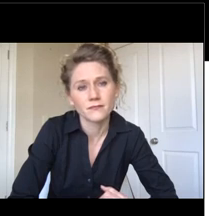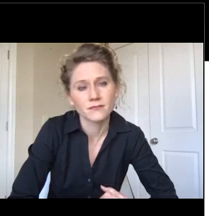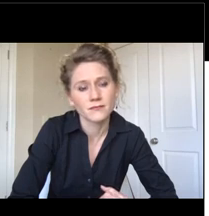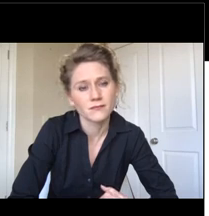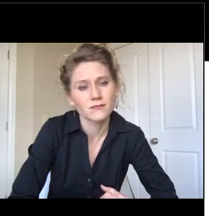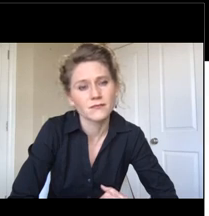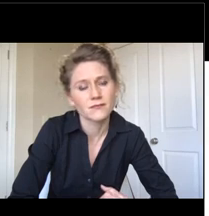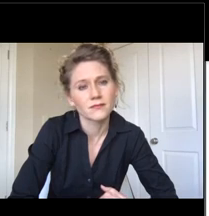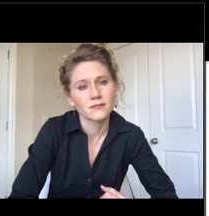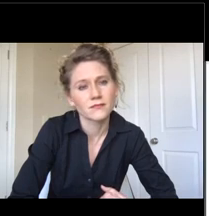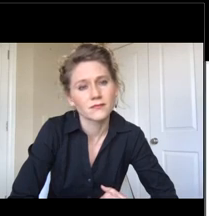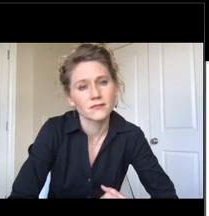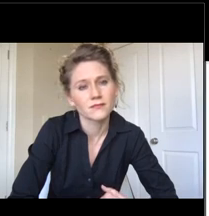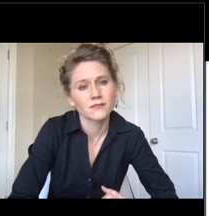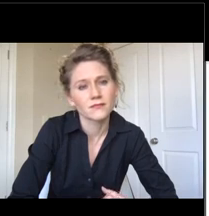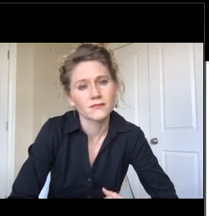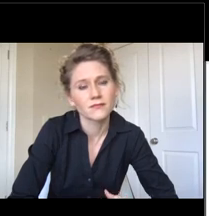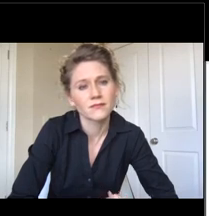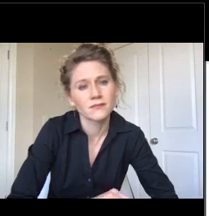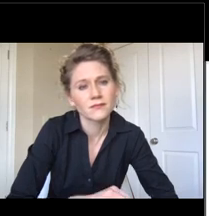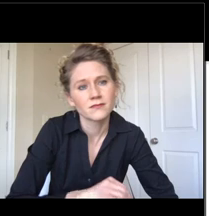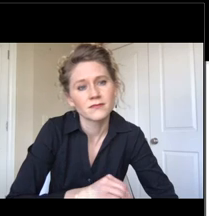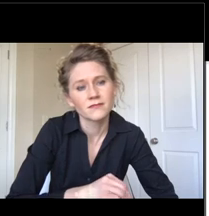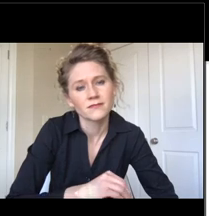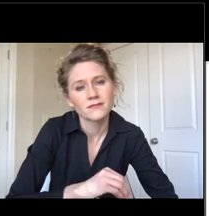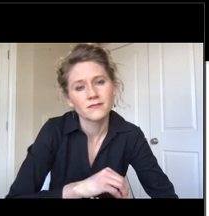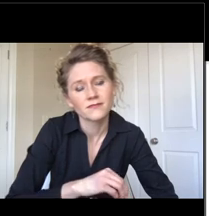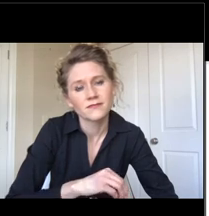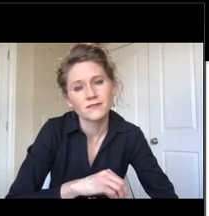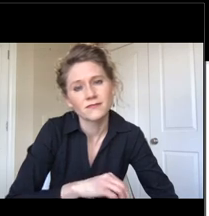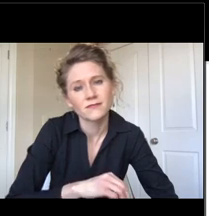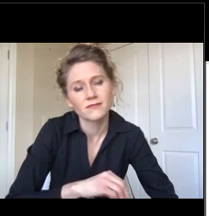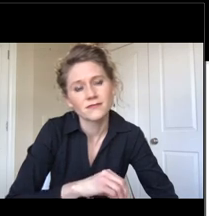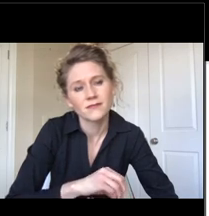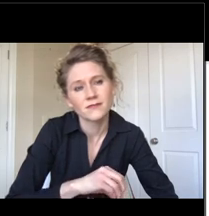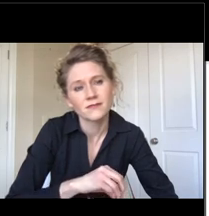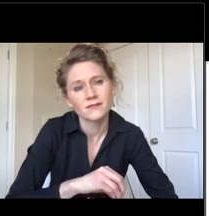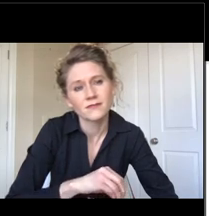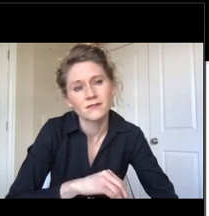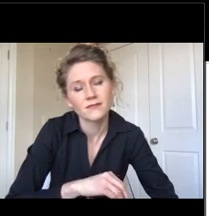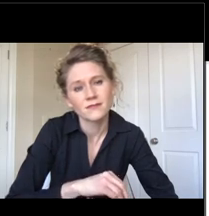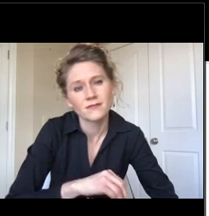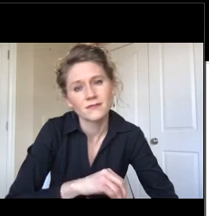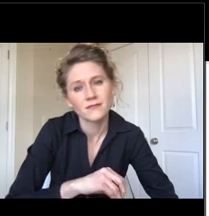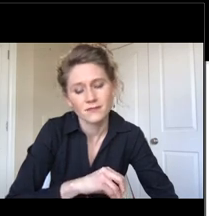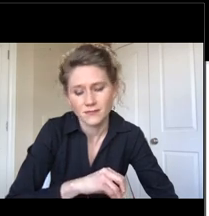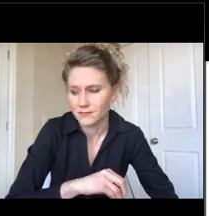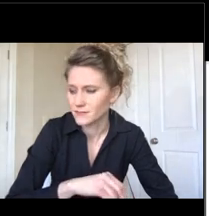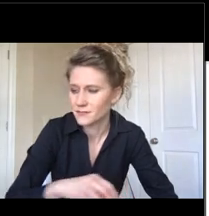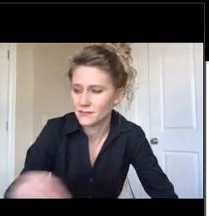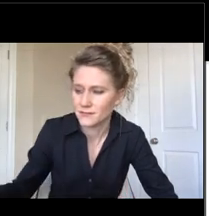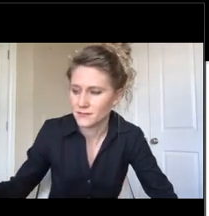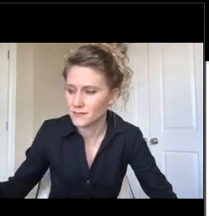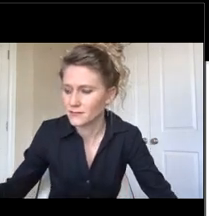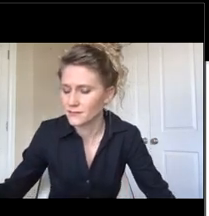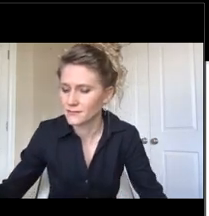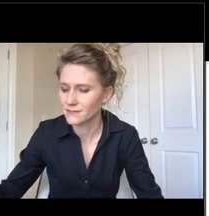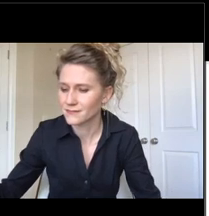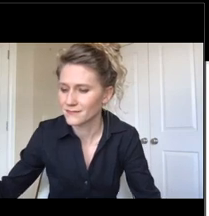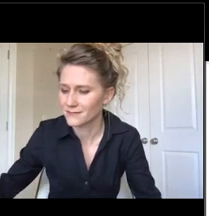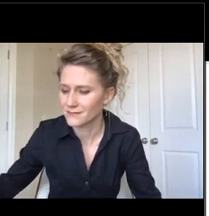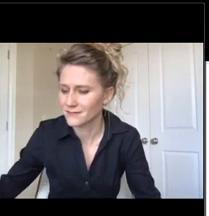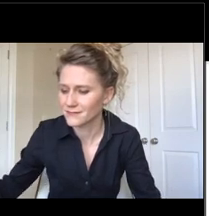Sure, I'll go through it quickly. I know time is of the essence right now, but we use these charts and graphs to show everybody what's going on all the time. For the